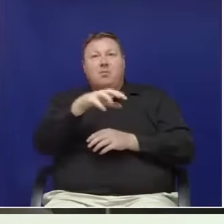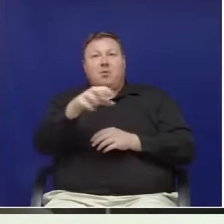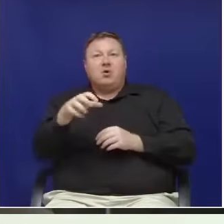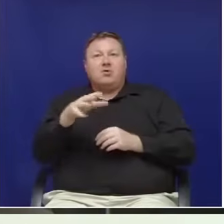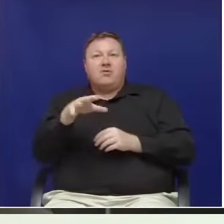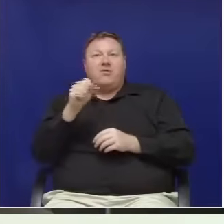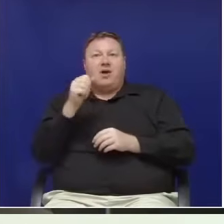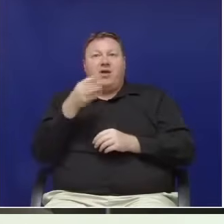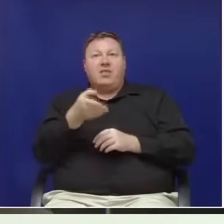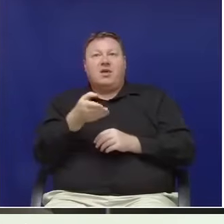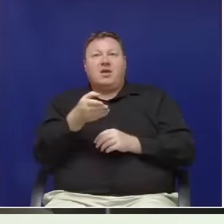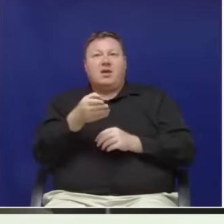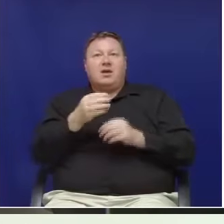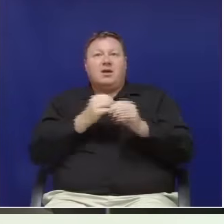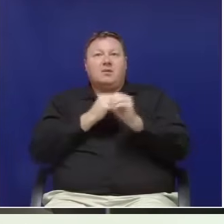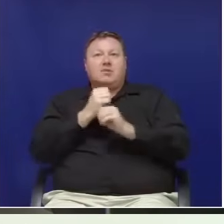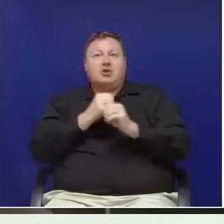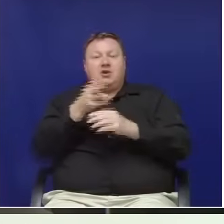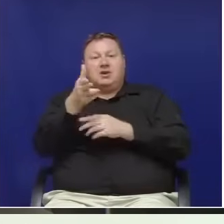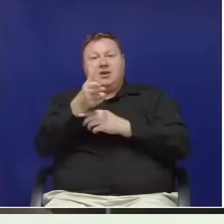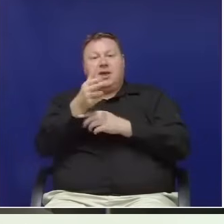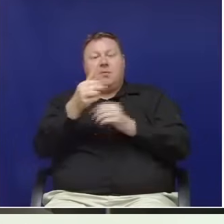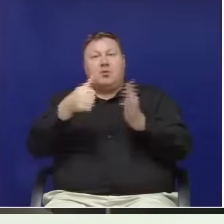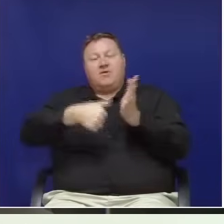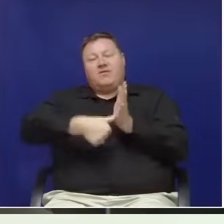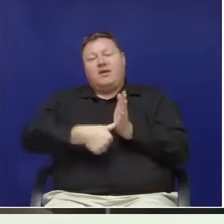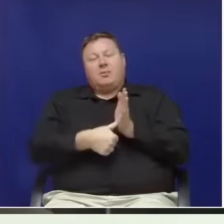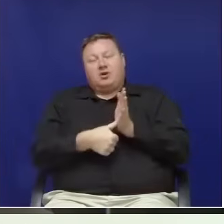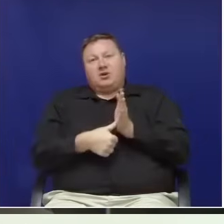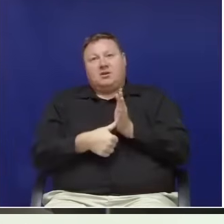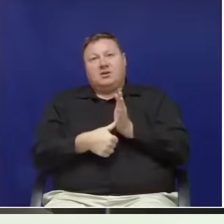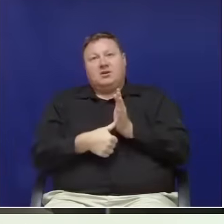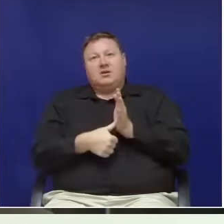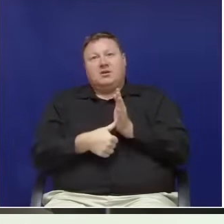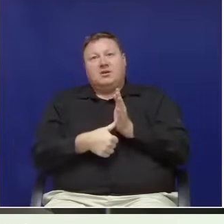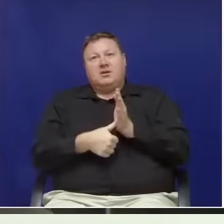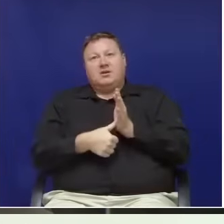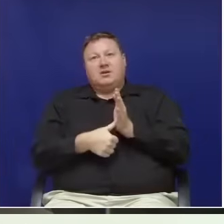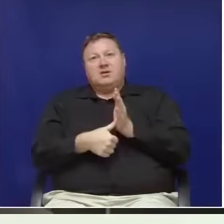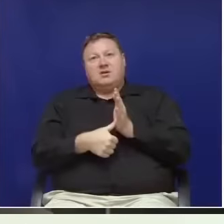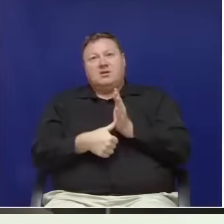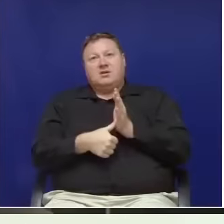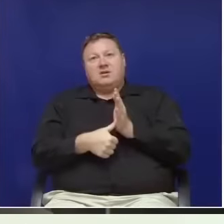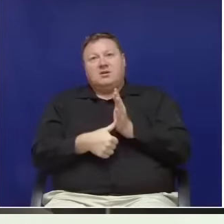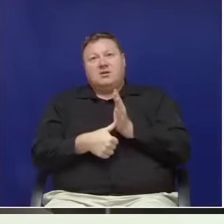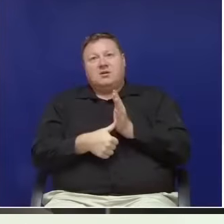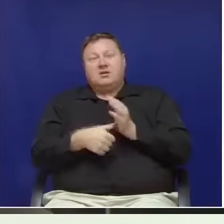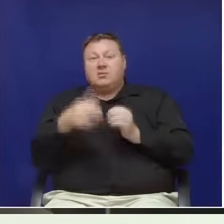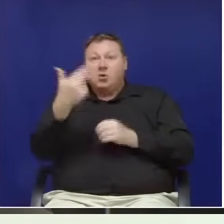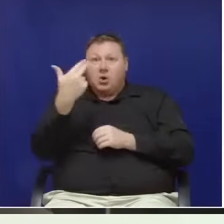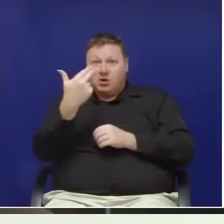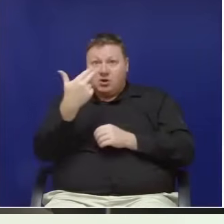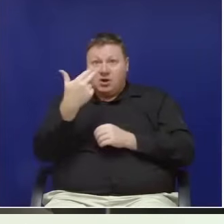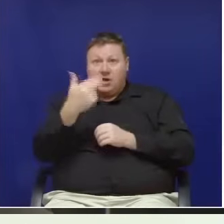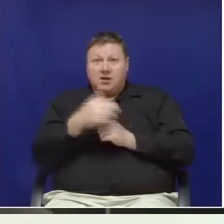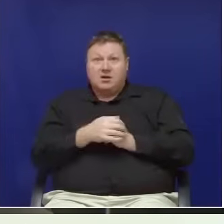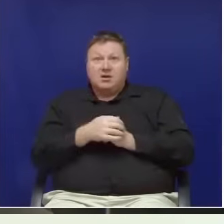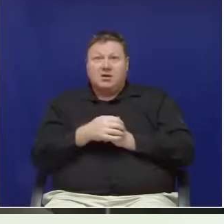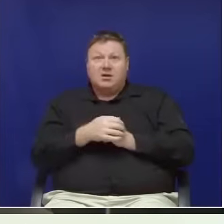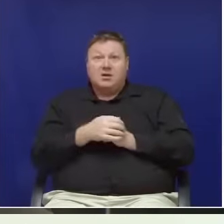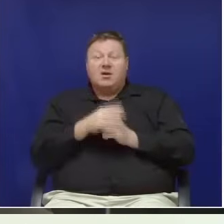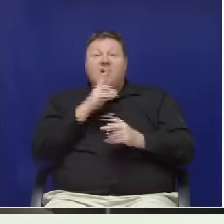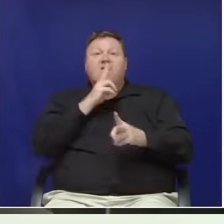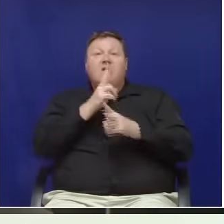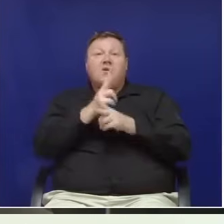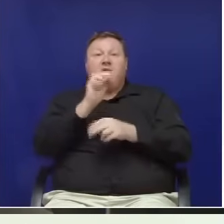you will find there is a machine with a camera and a fingerprint scanner. You put your finger down on the scanner, you look into the camera, we instantly